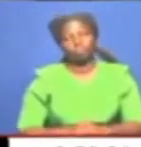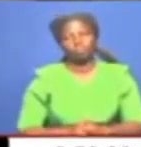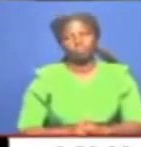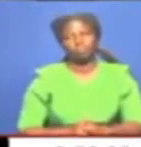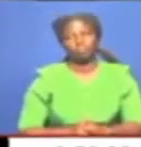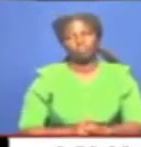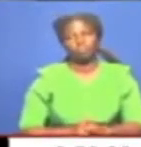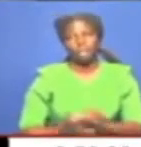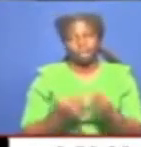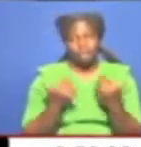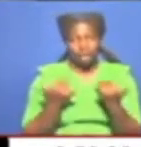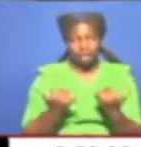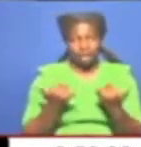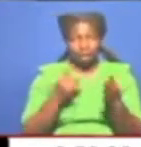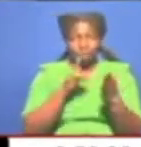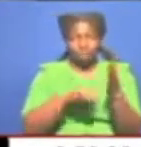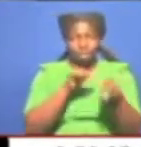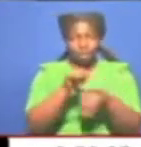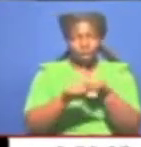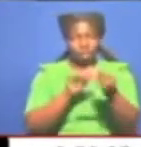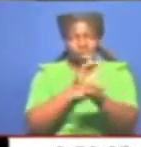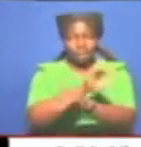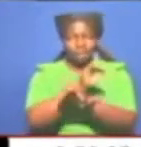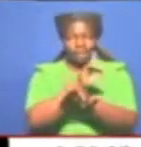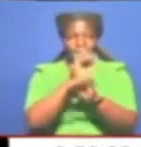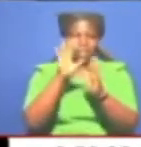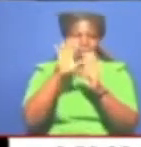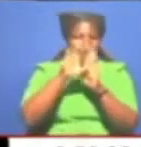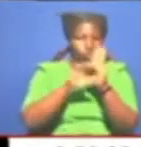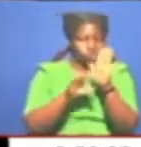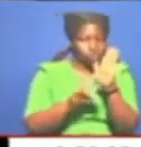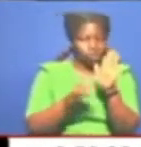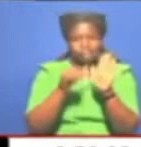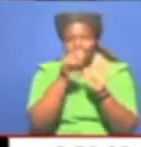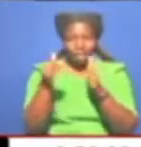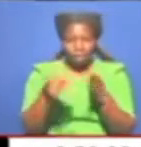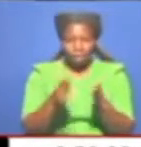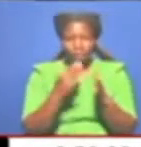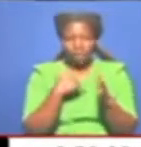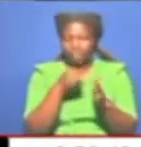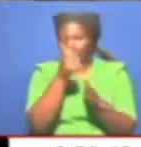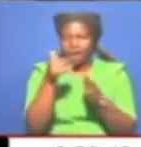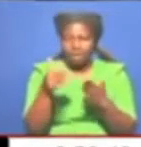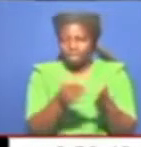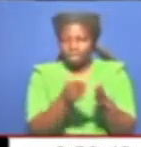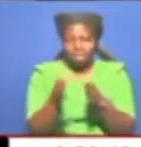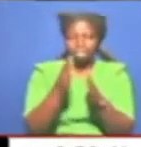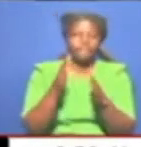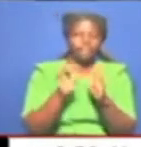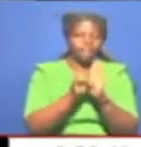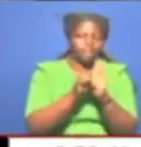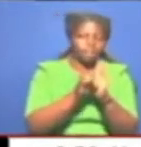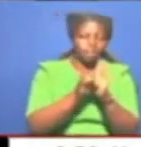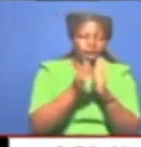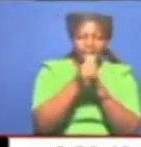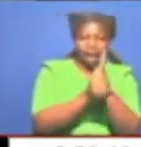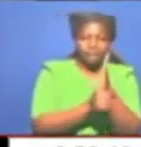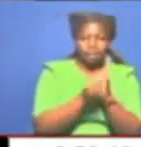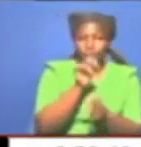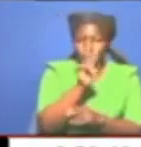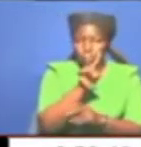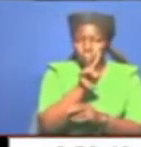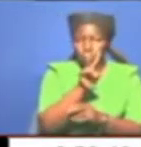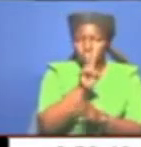Now, what about defending the Constitution otherwise? We have other mechanisms. For example, Article 2, Clause